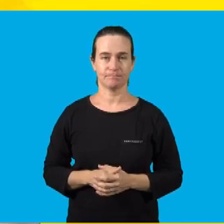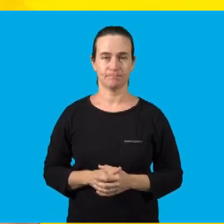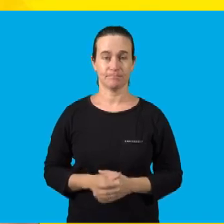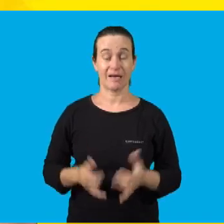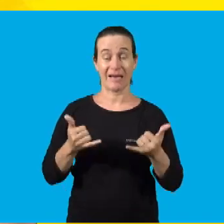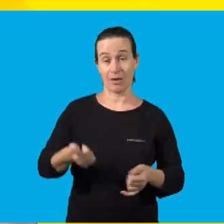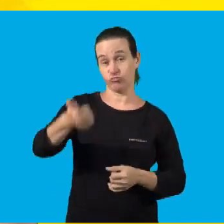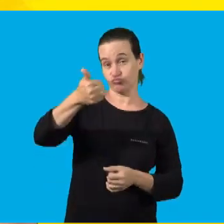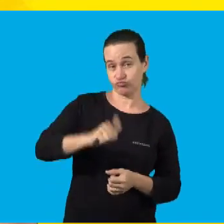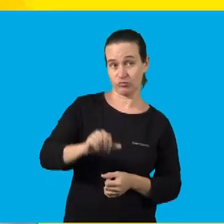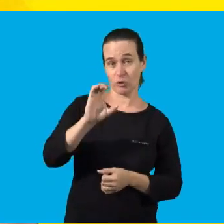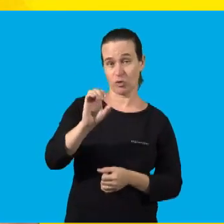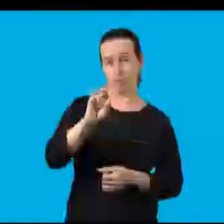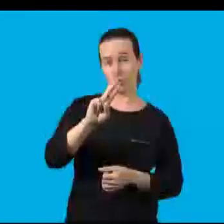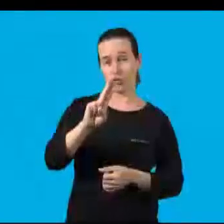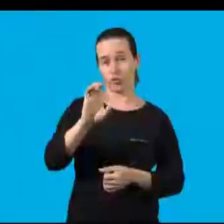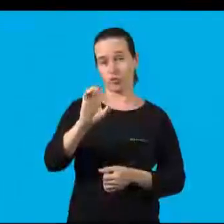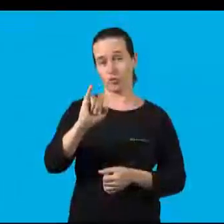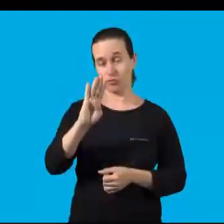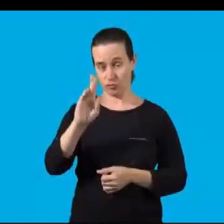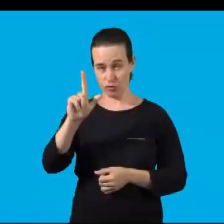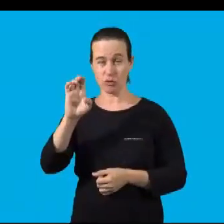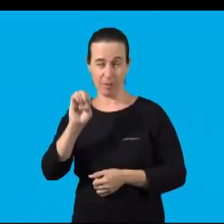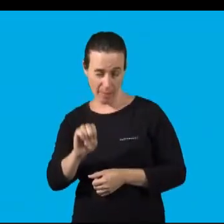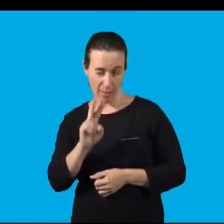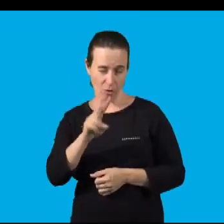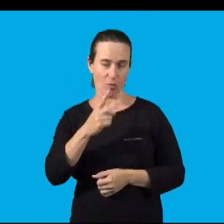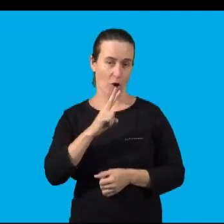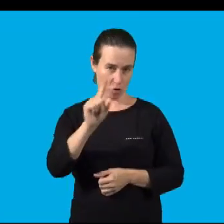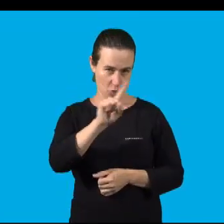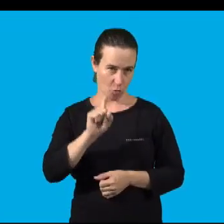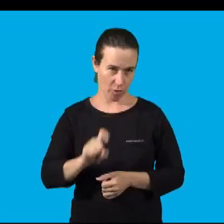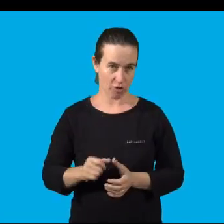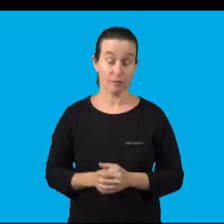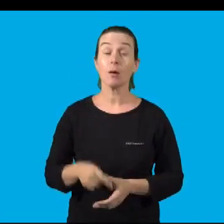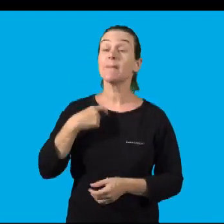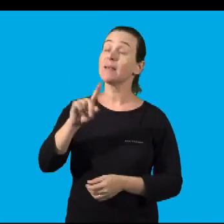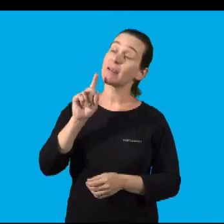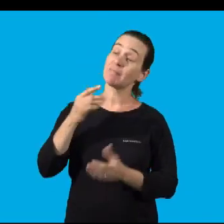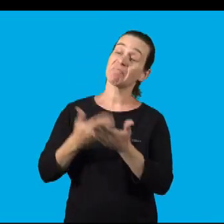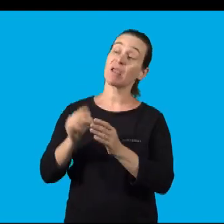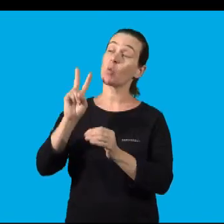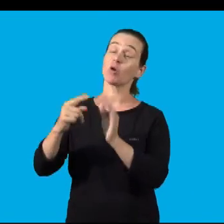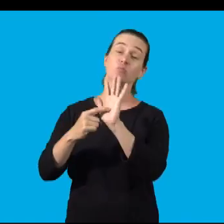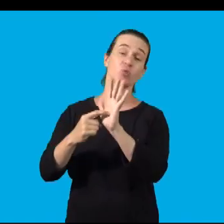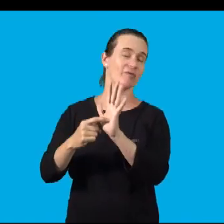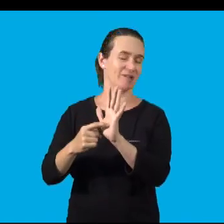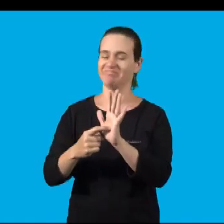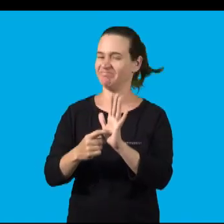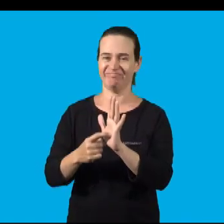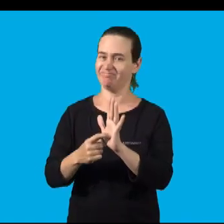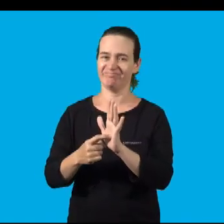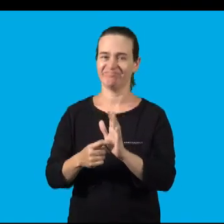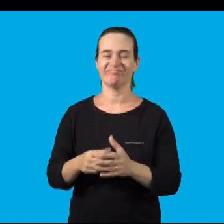Then, let's look at the crucible. Remember, once again, do not watch the films and think